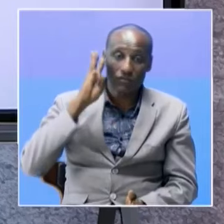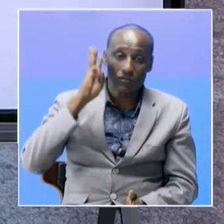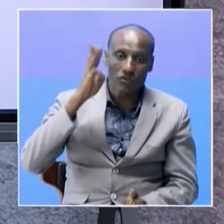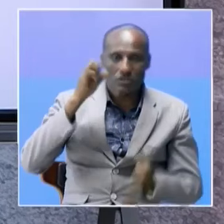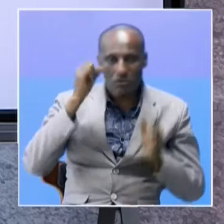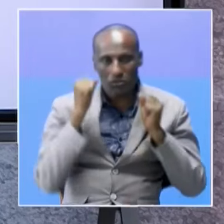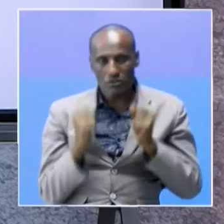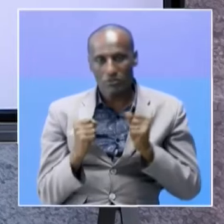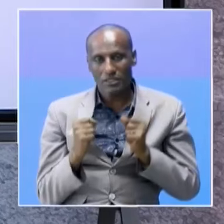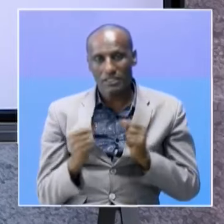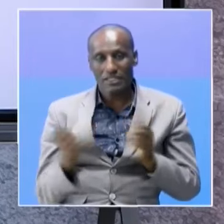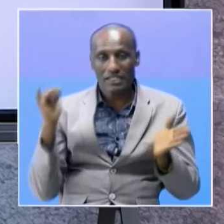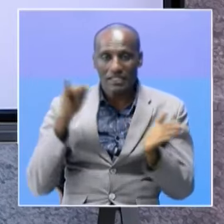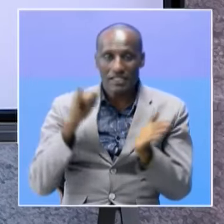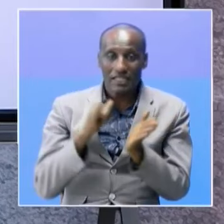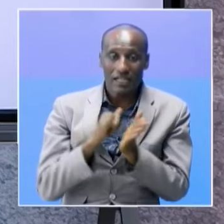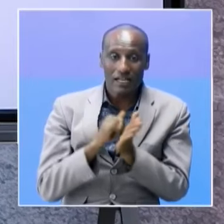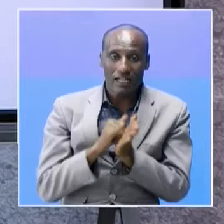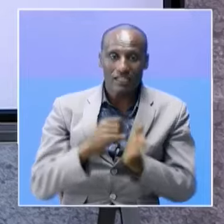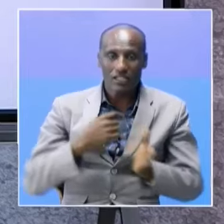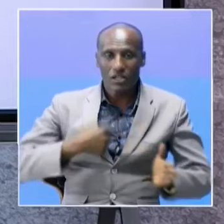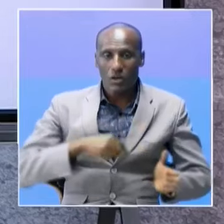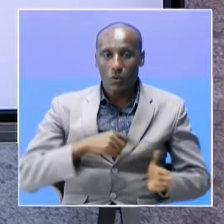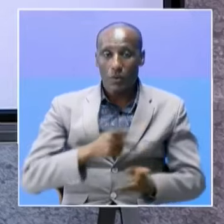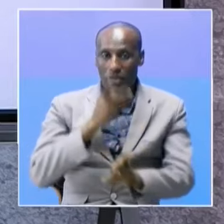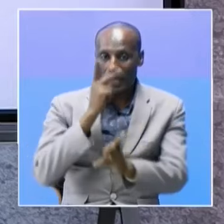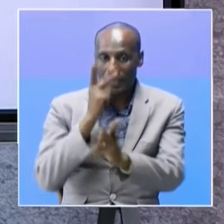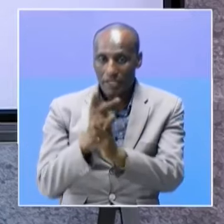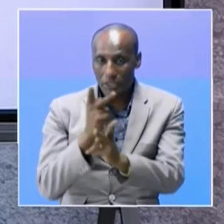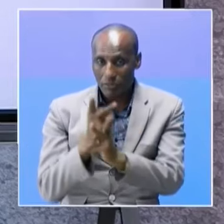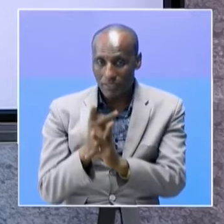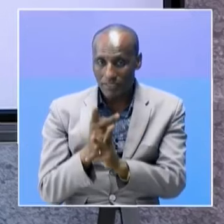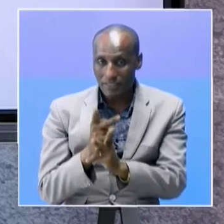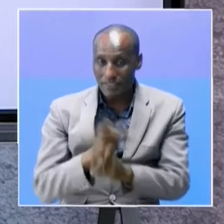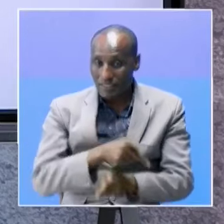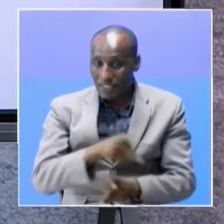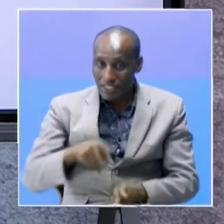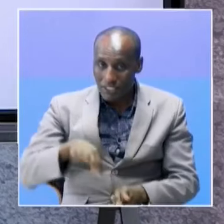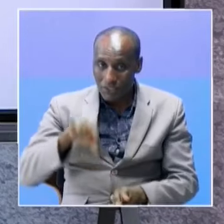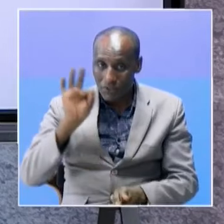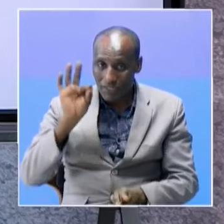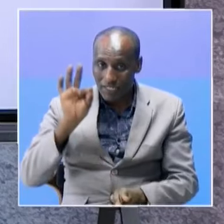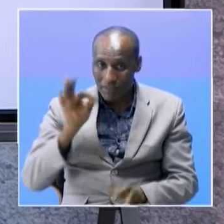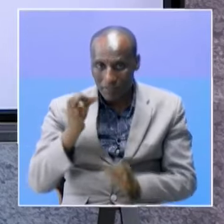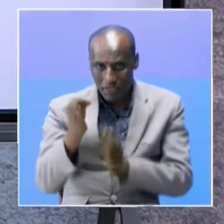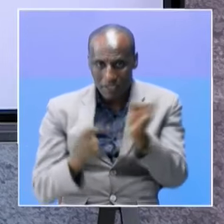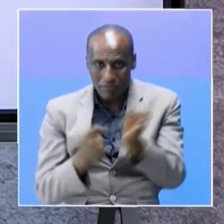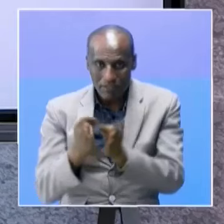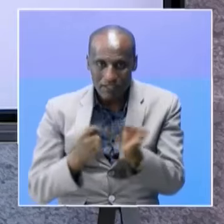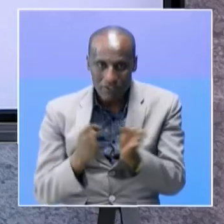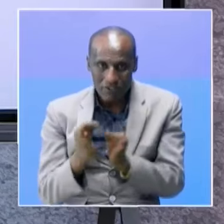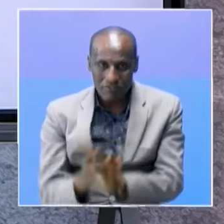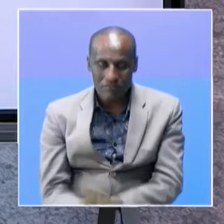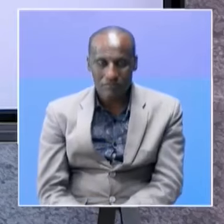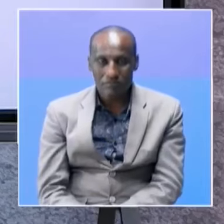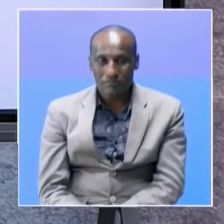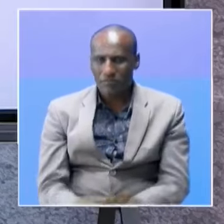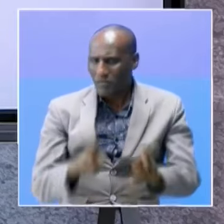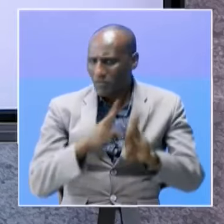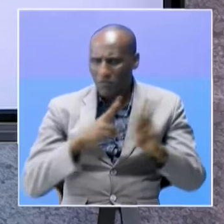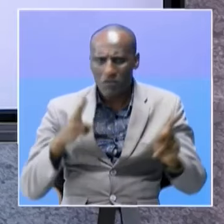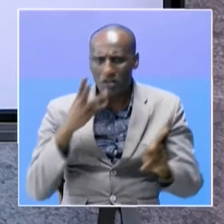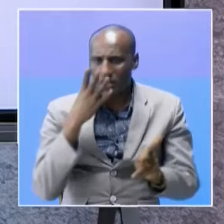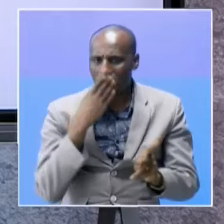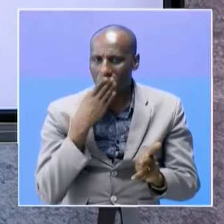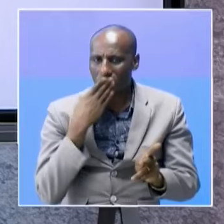possibility that we expect. Did you get my explanation? Very good. Now